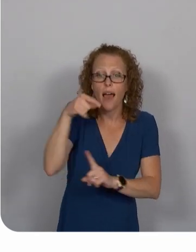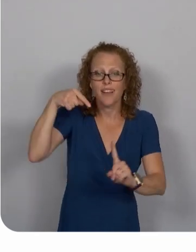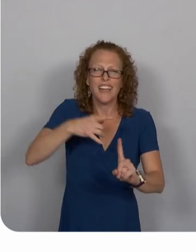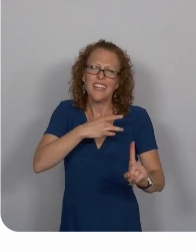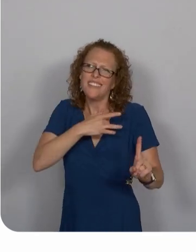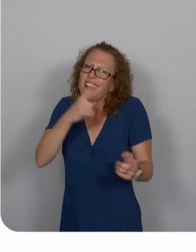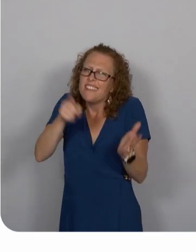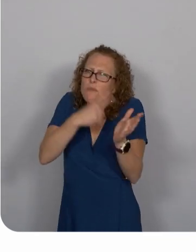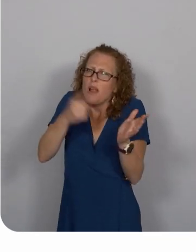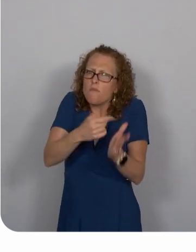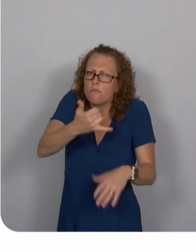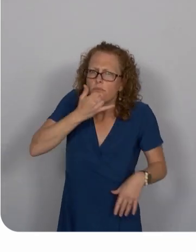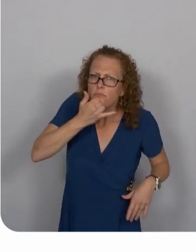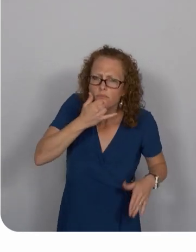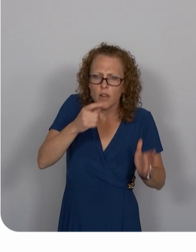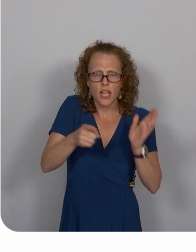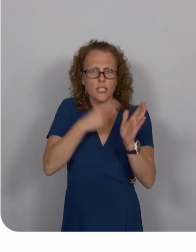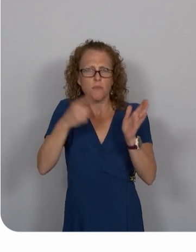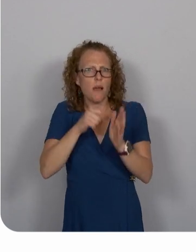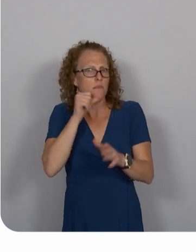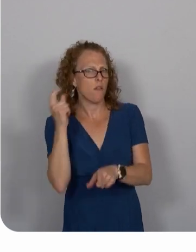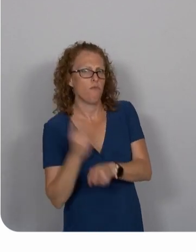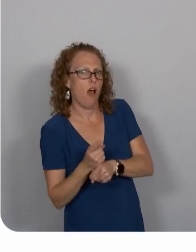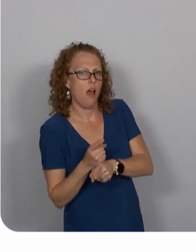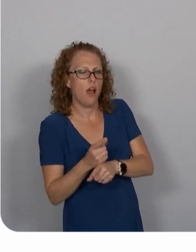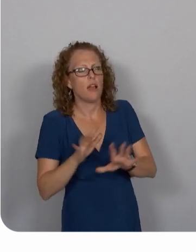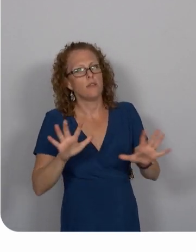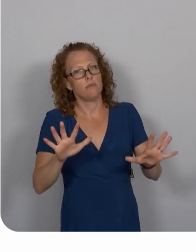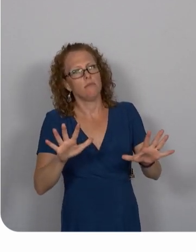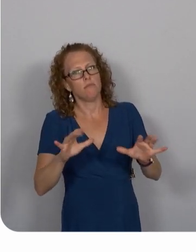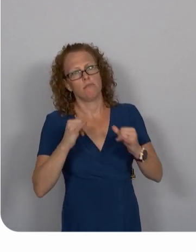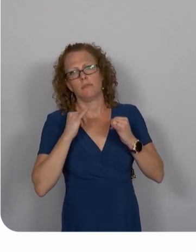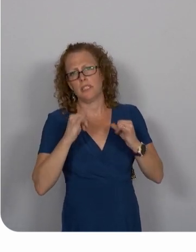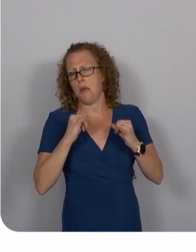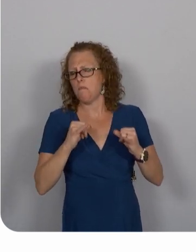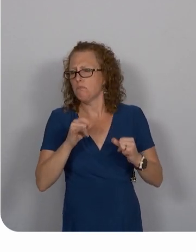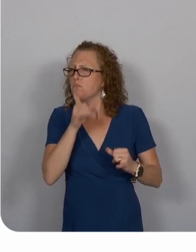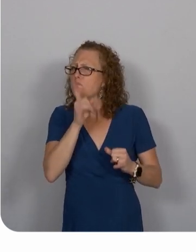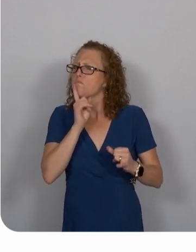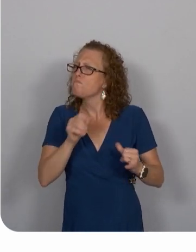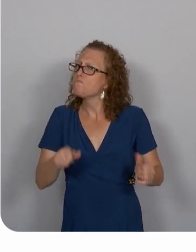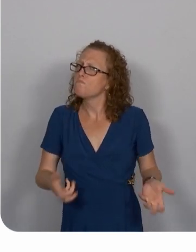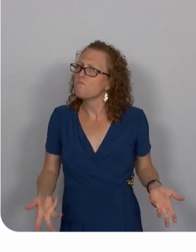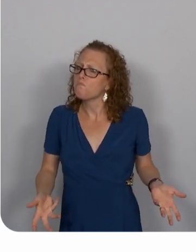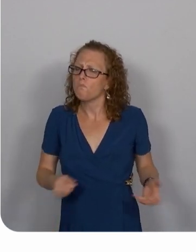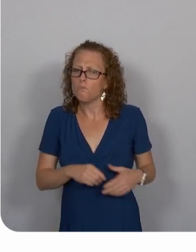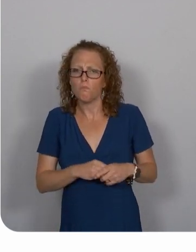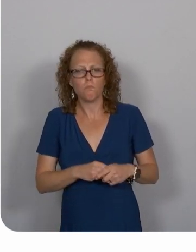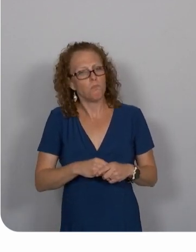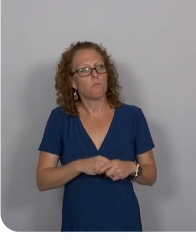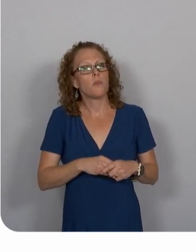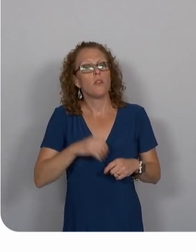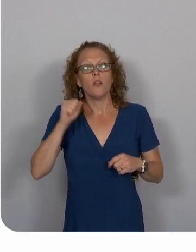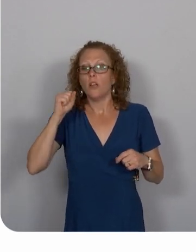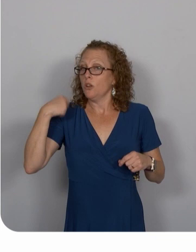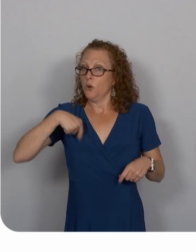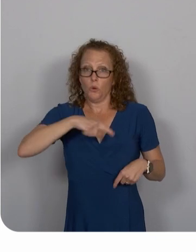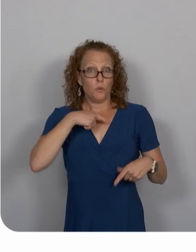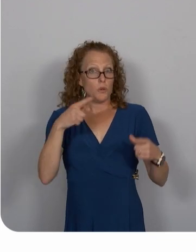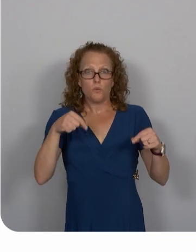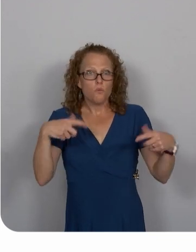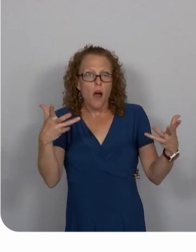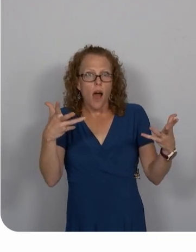even inappropriate. And that can happen with ours too. This is why we've taken many steps